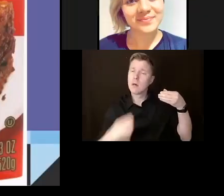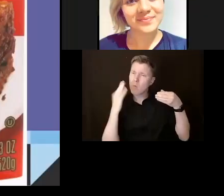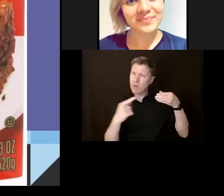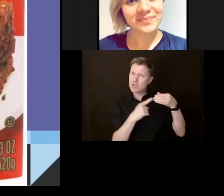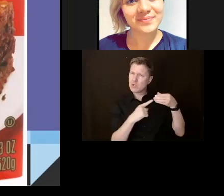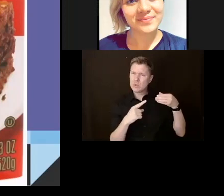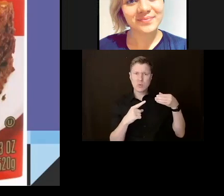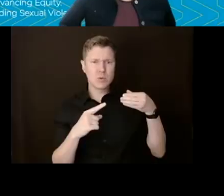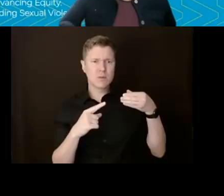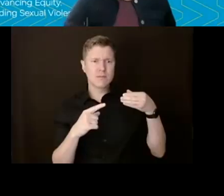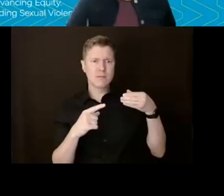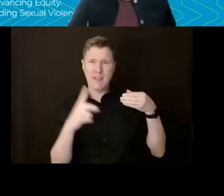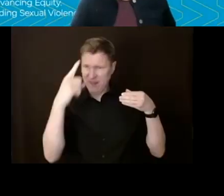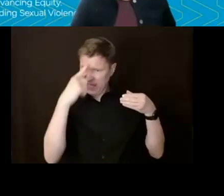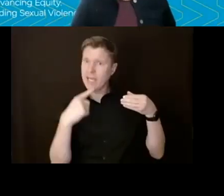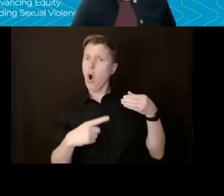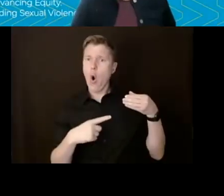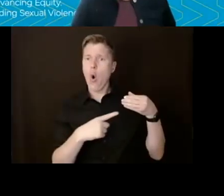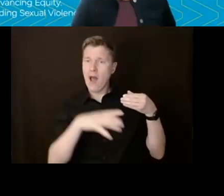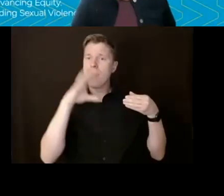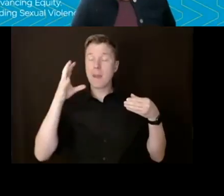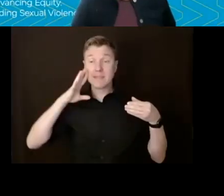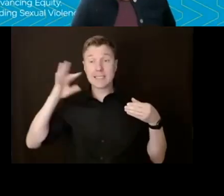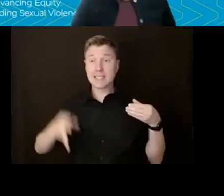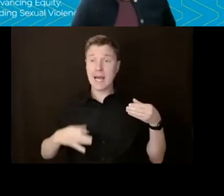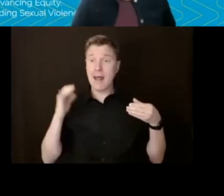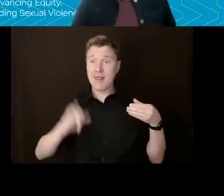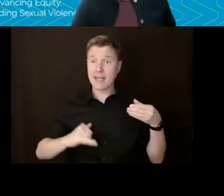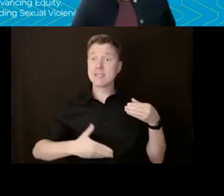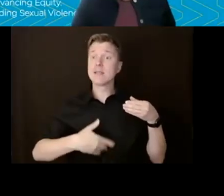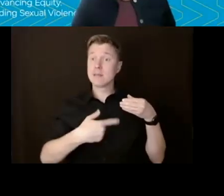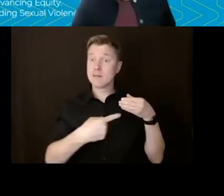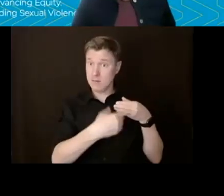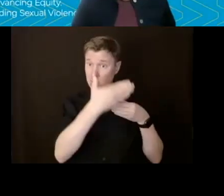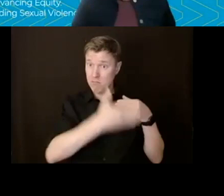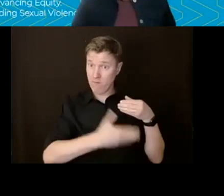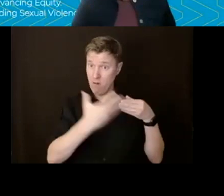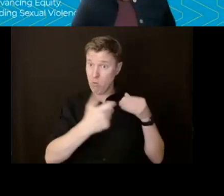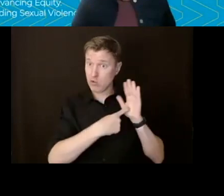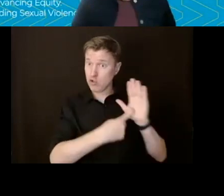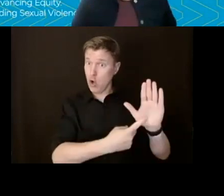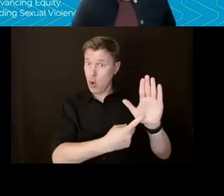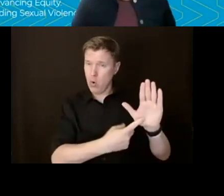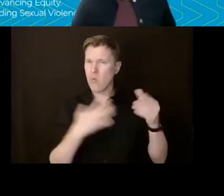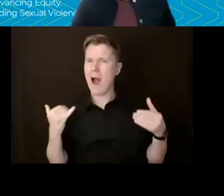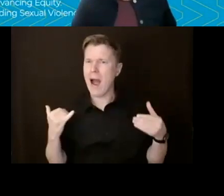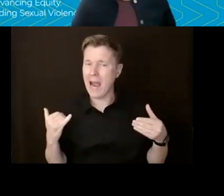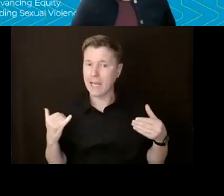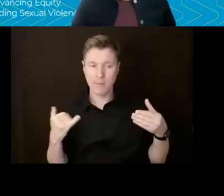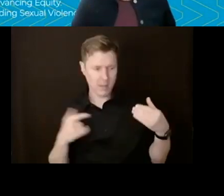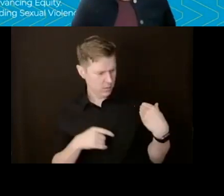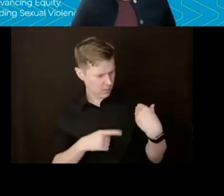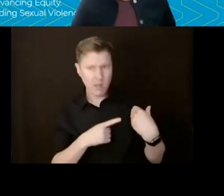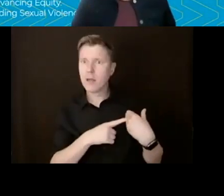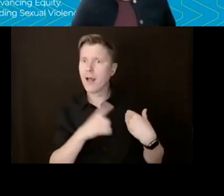marketers, grocers would decide this is the side of the box that I want to face out? Because it looks so